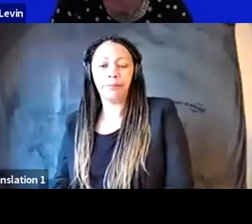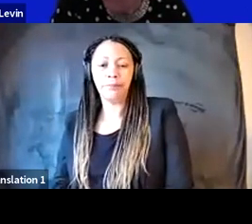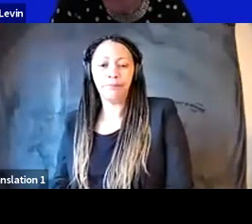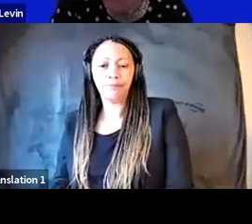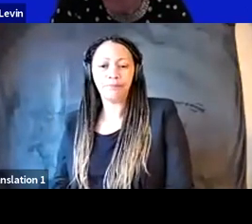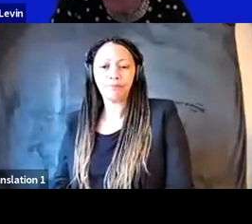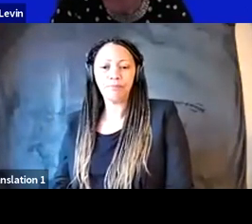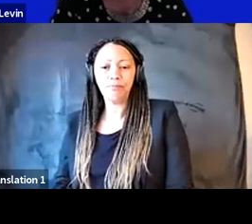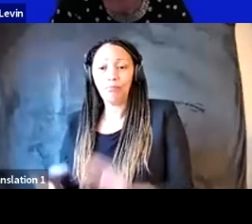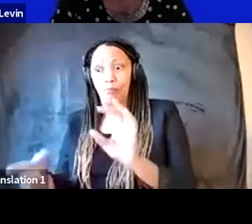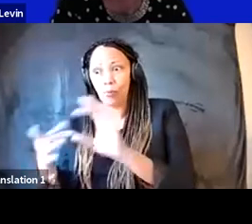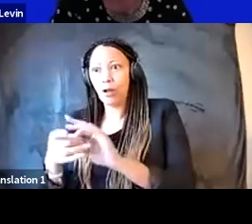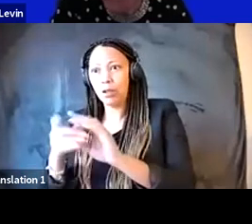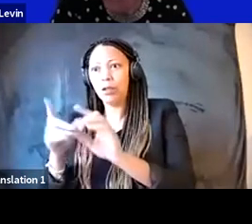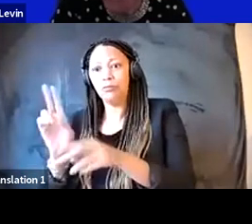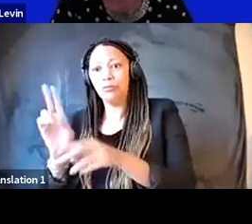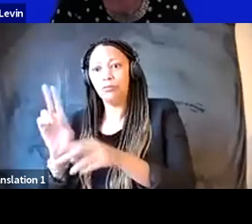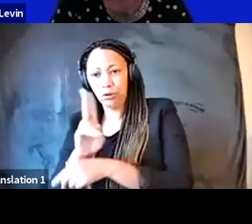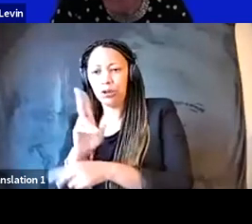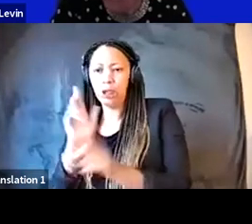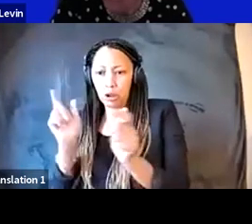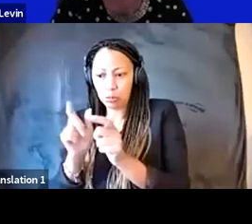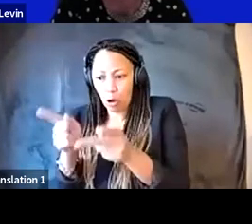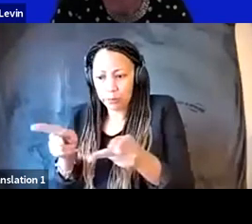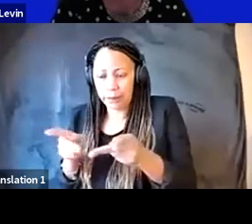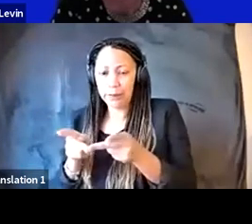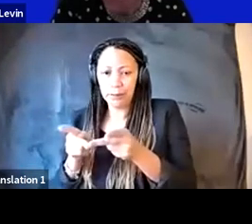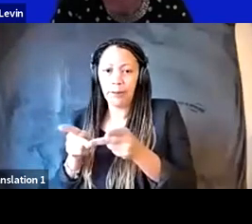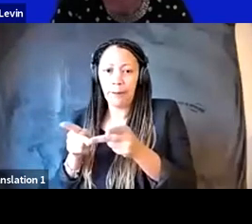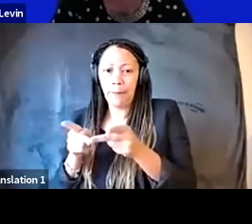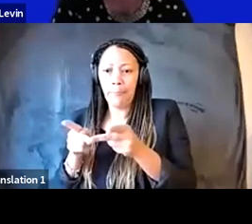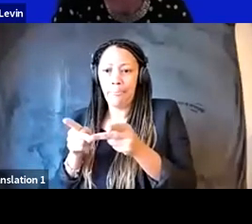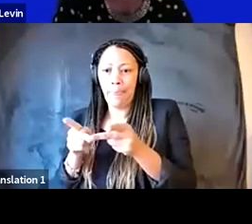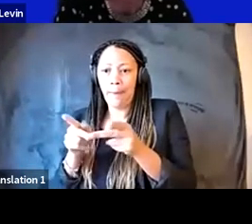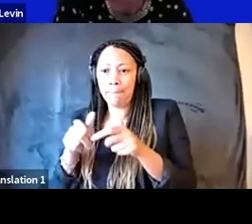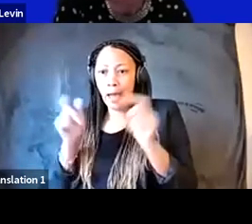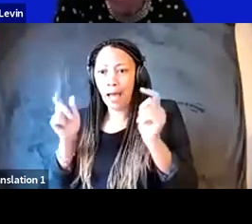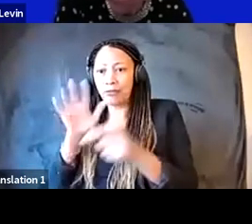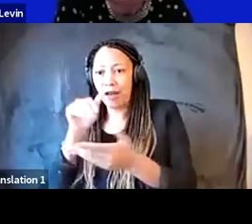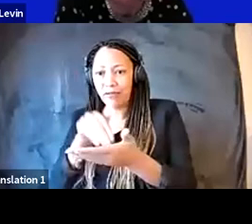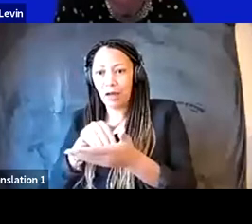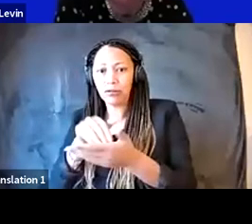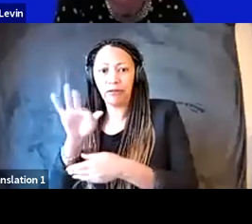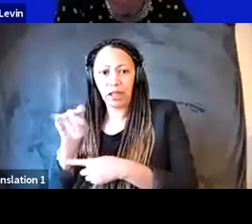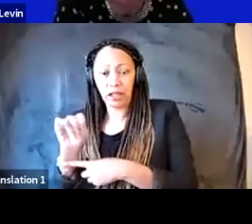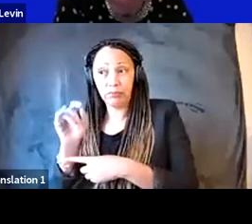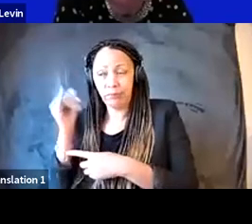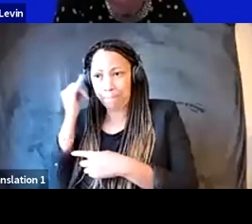in terms of the uses, I mean, it's a small space. Maximum 5,000 feet. We imagine that